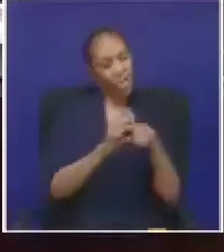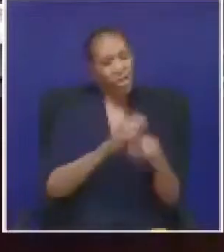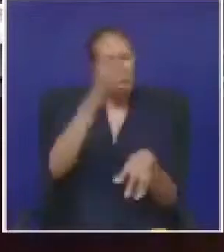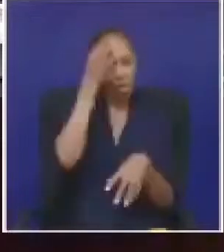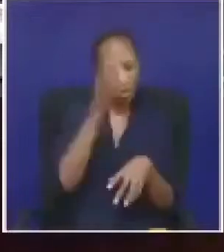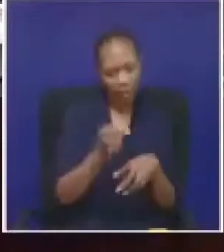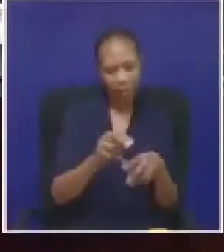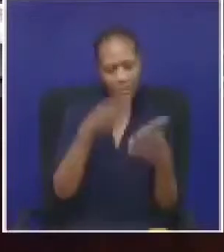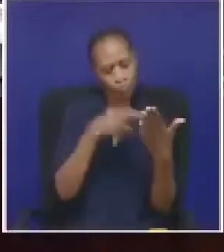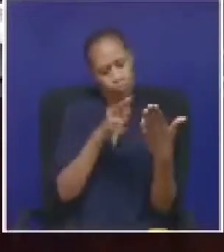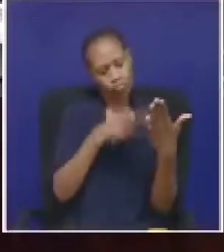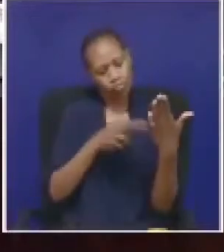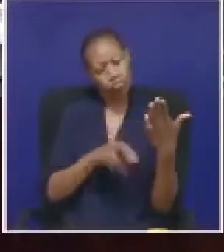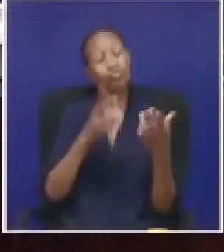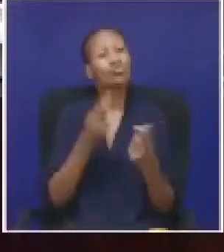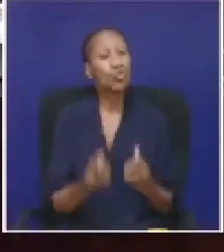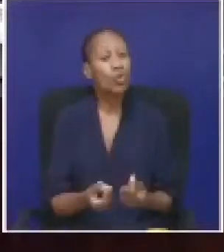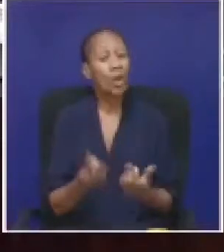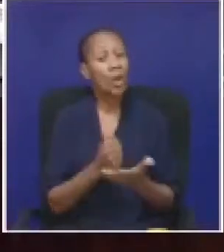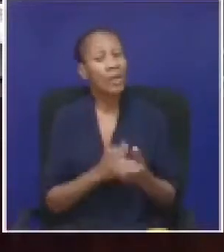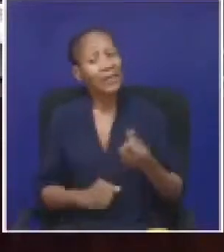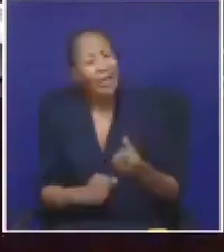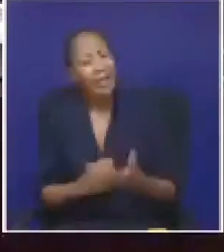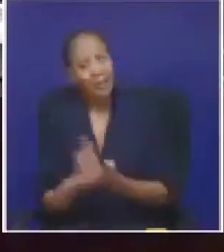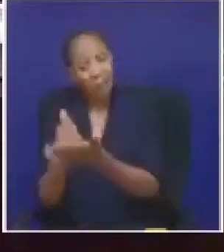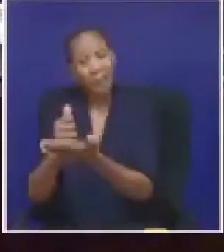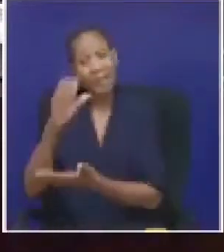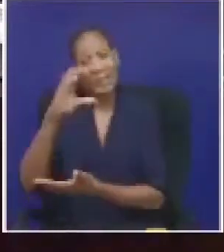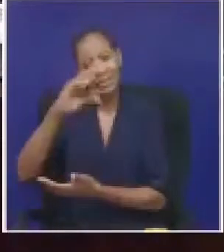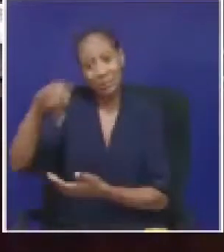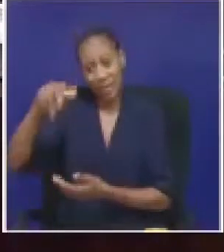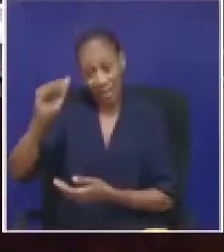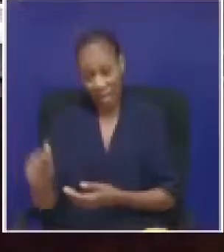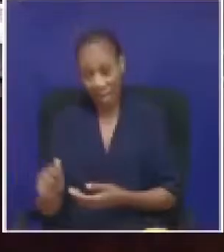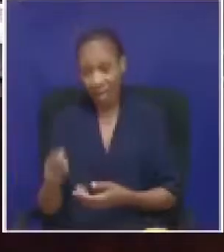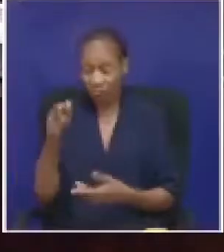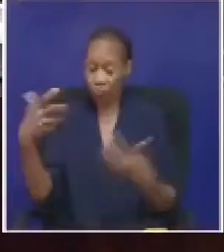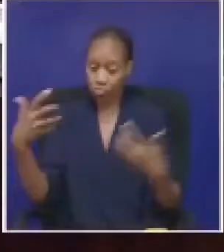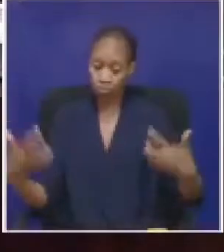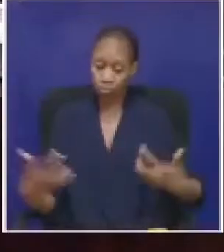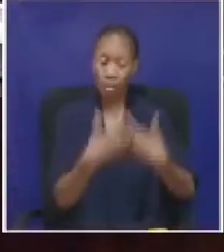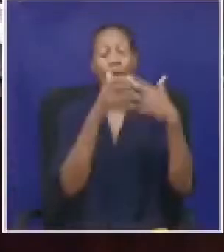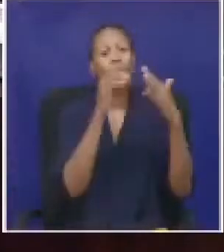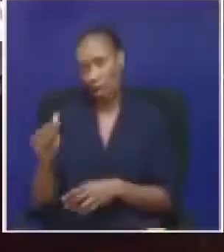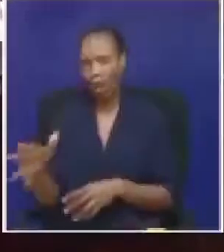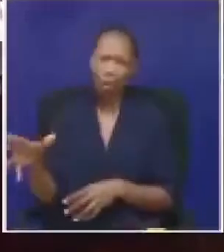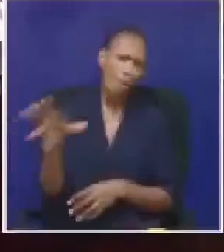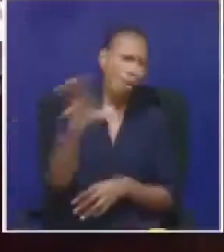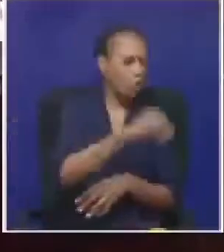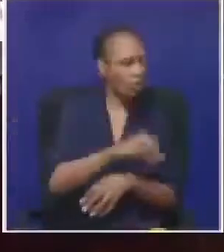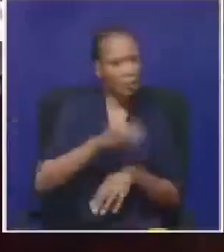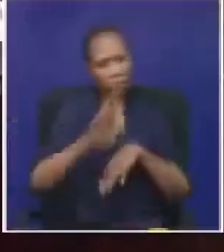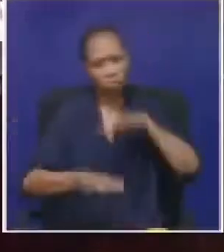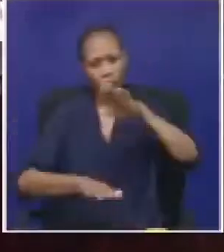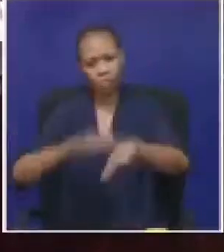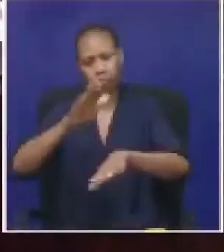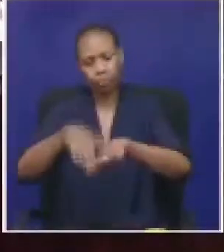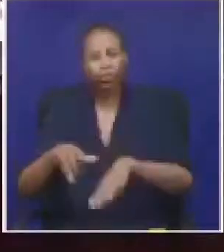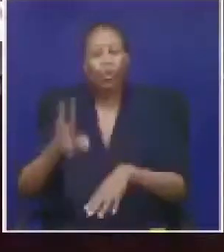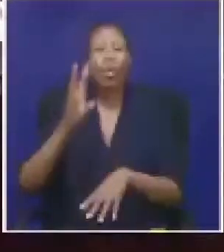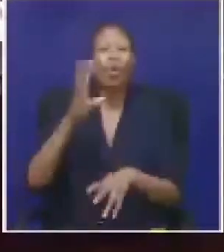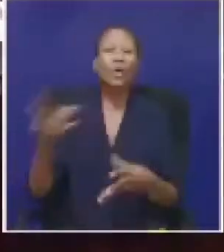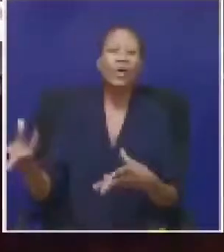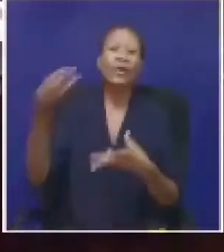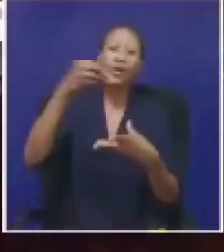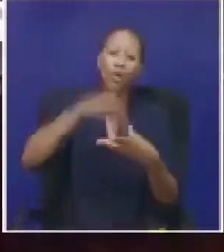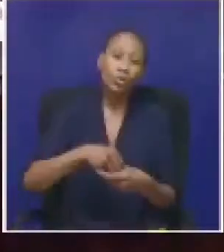governance audits to help CPA committees meet compliance standards, form part of